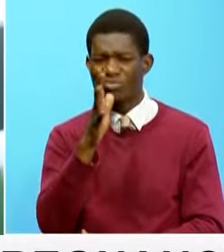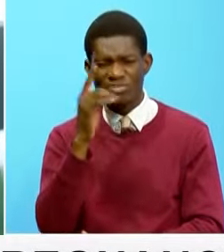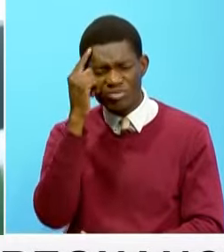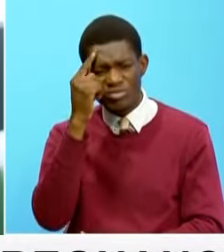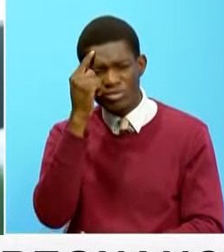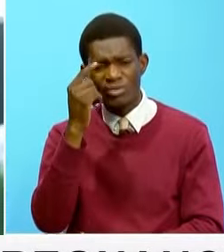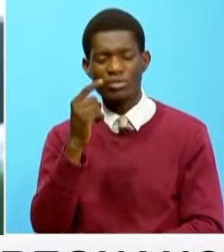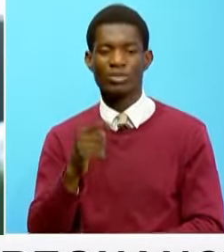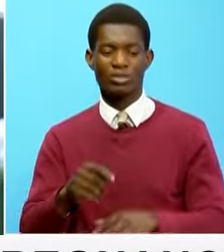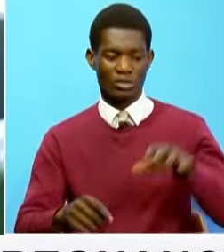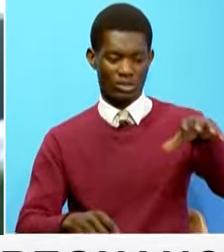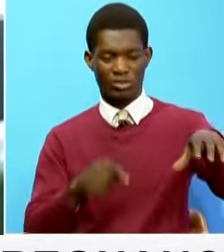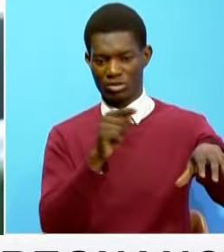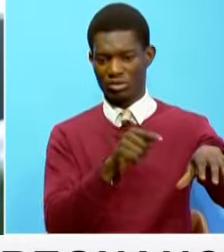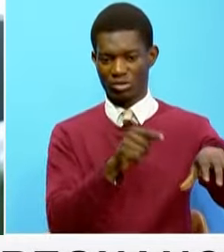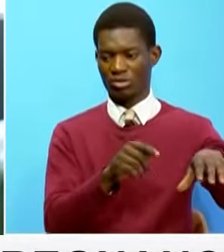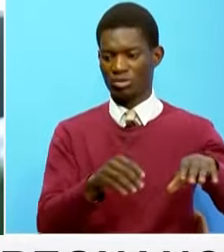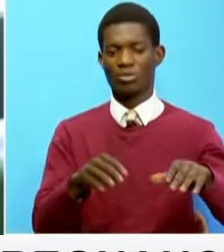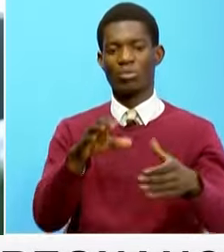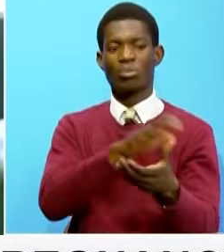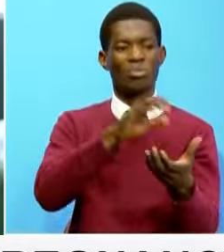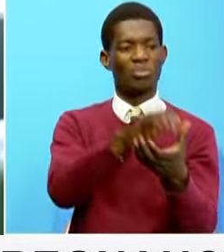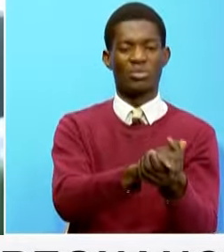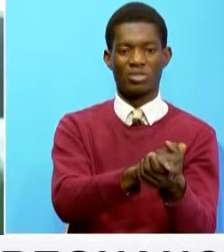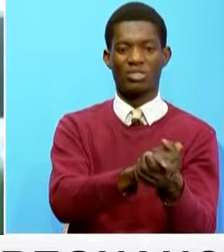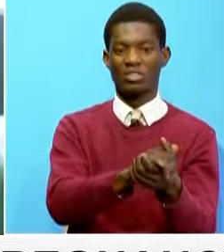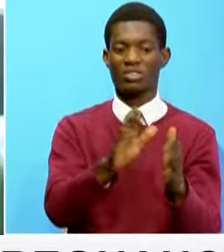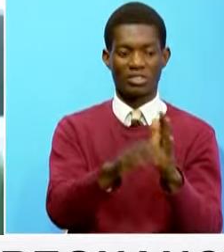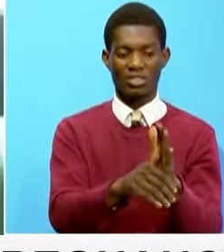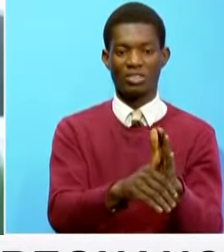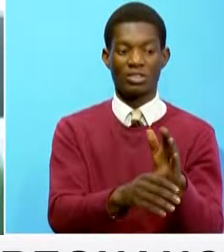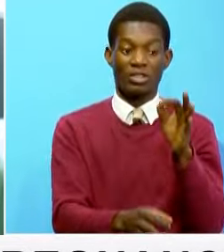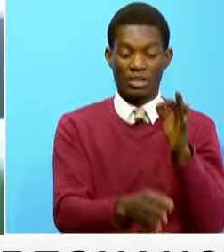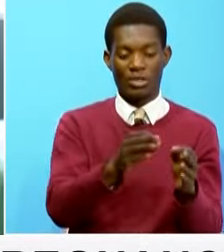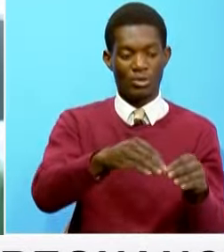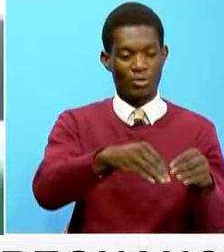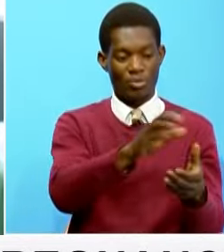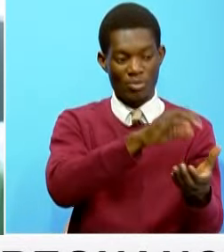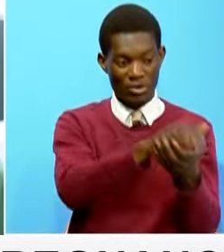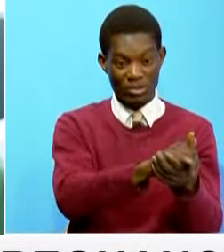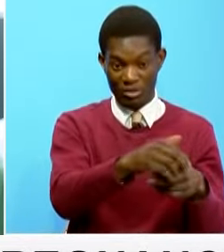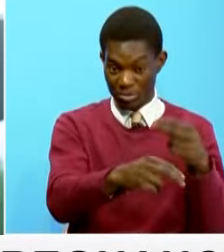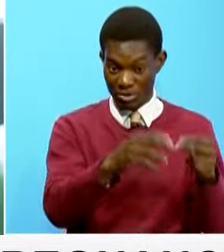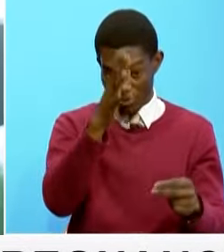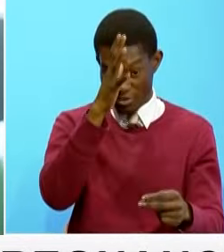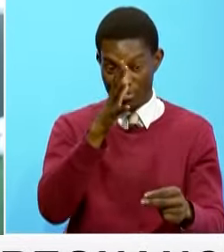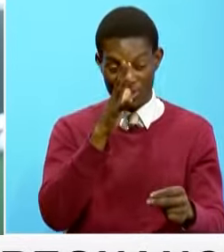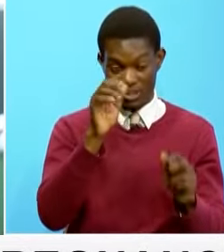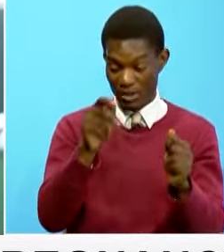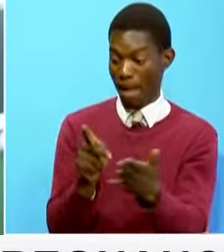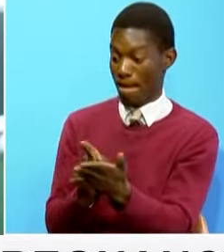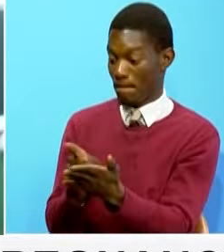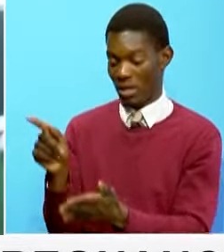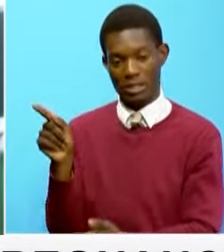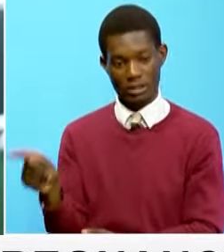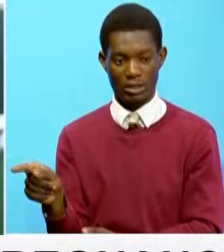at an early age, in the view that they're going to gain money. but at the end, that's a disadvantage in